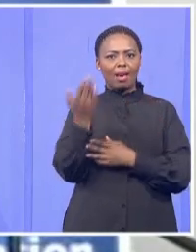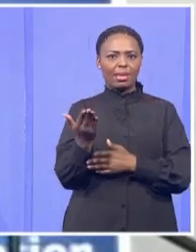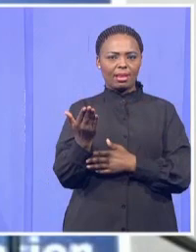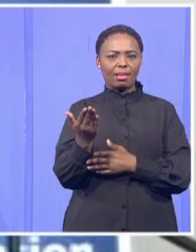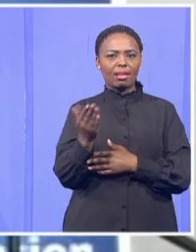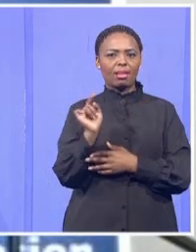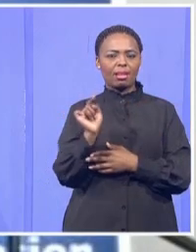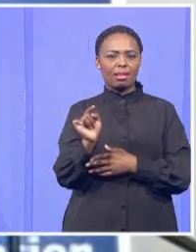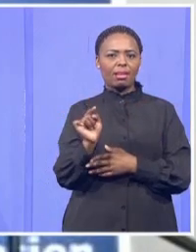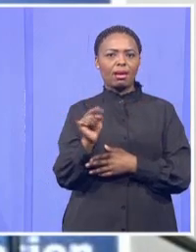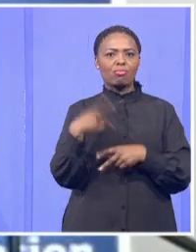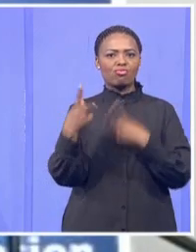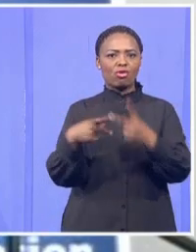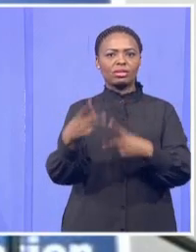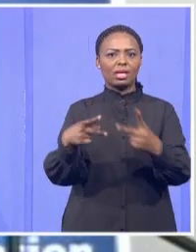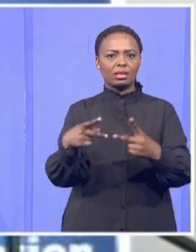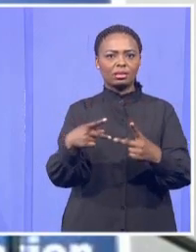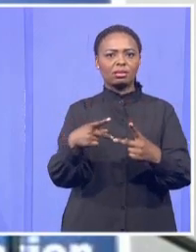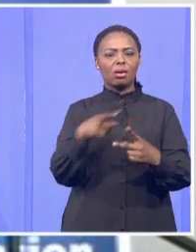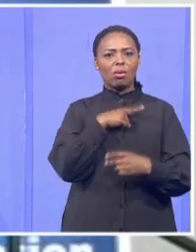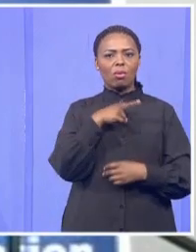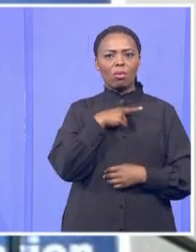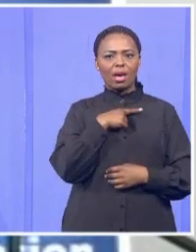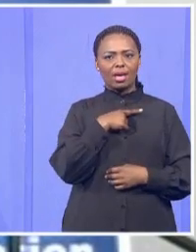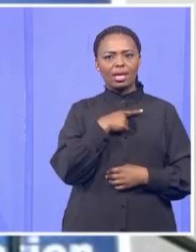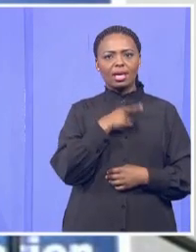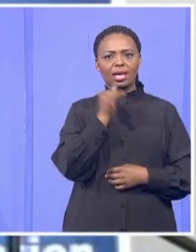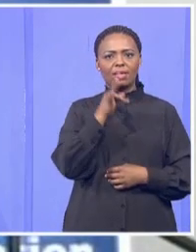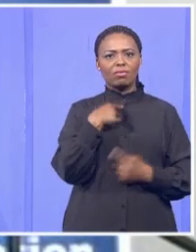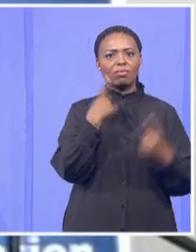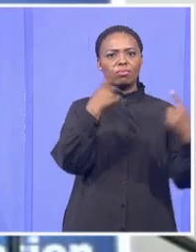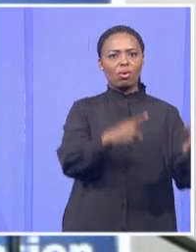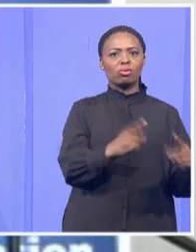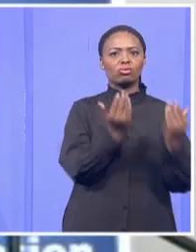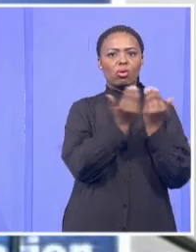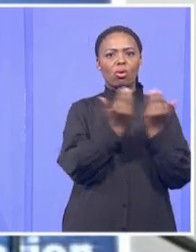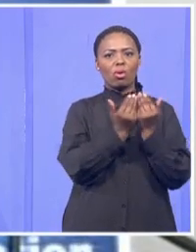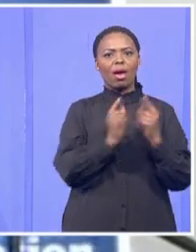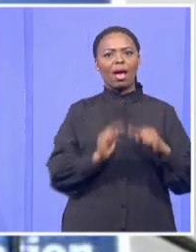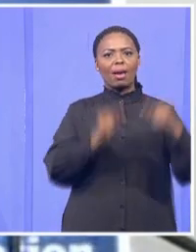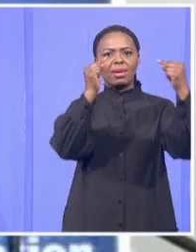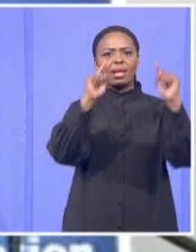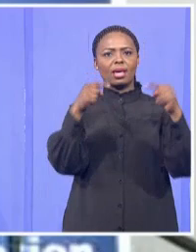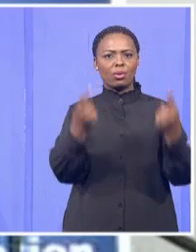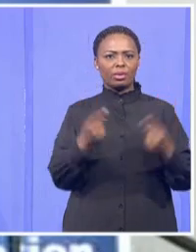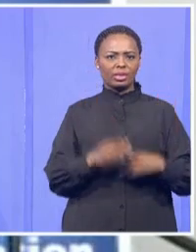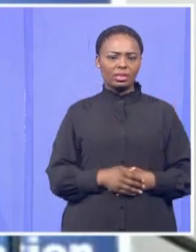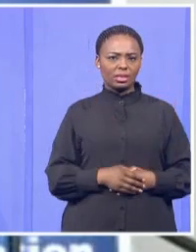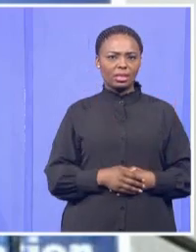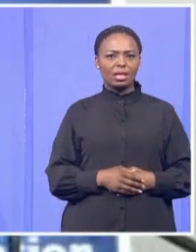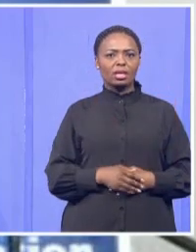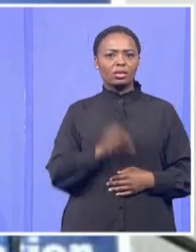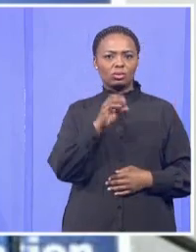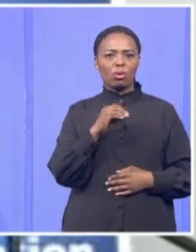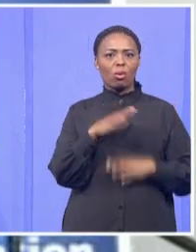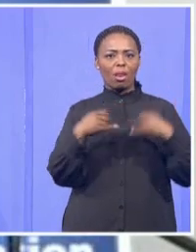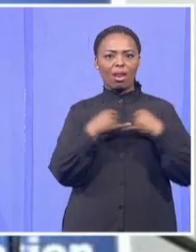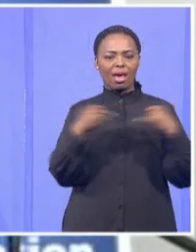Unlike when you queue at the school and you are told the school is full, you can't appeal. You are told the school is full, so